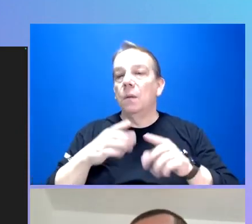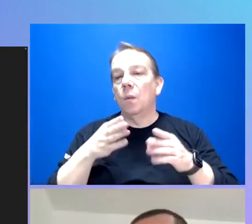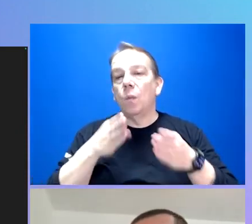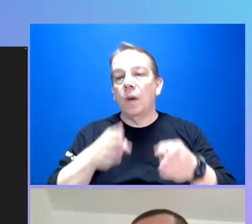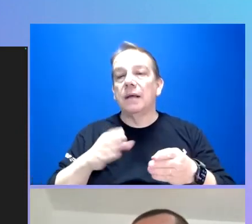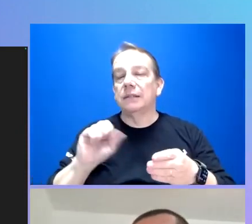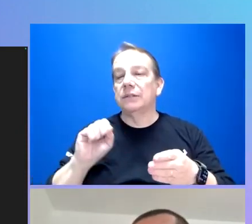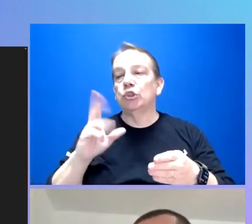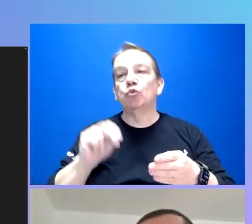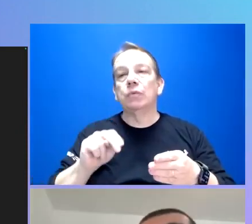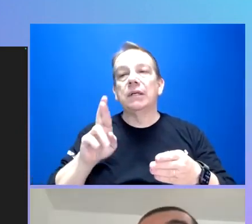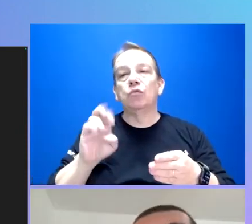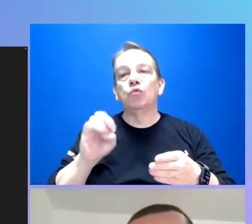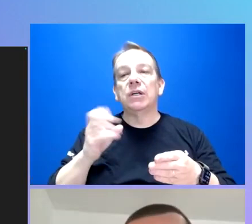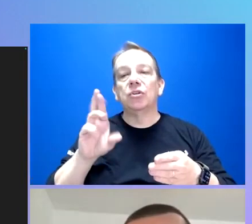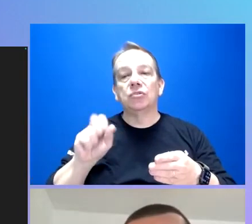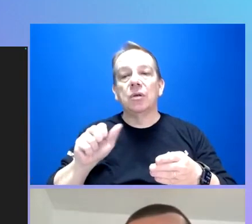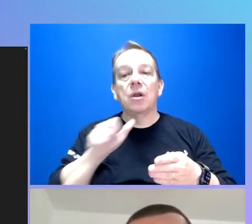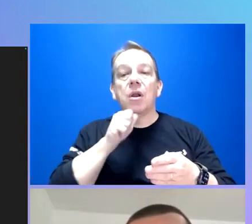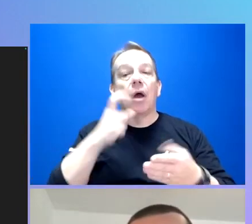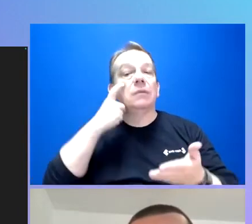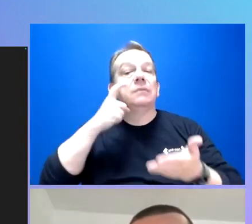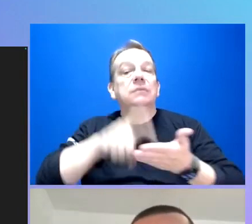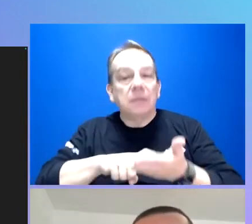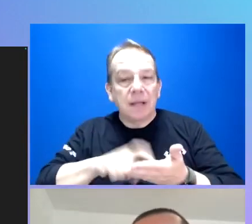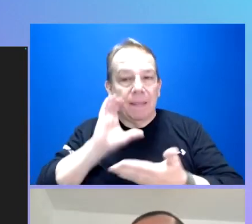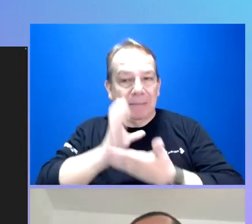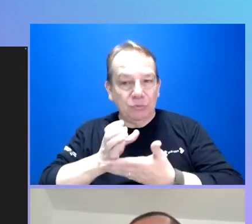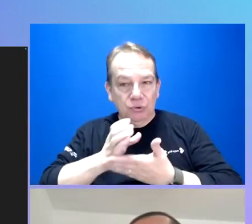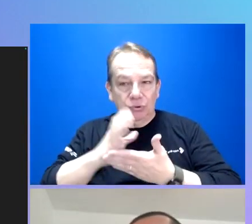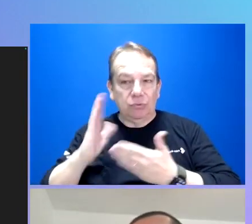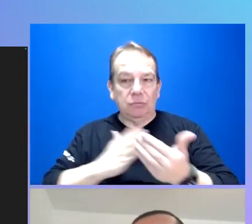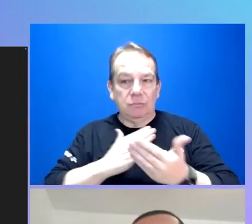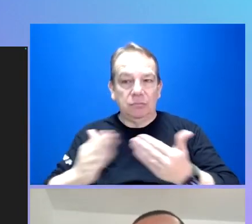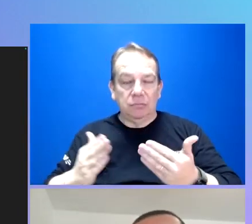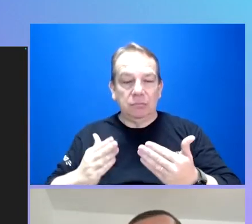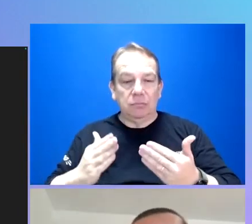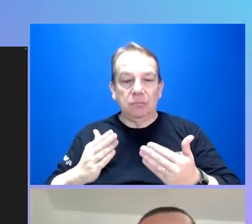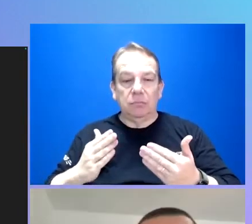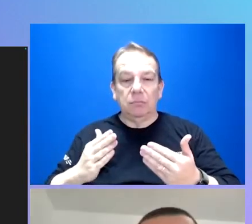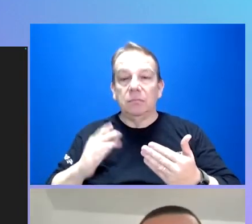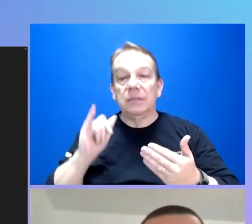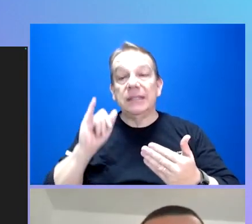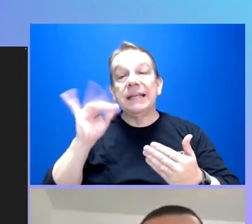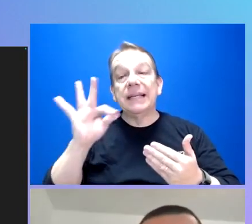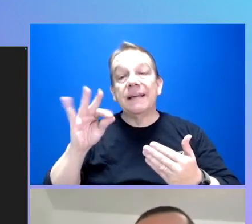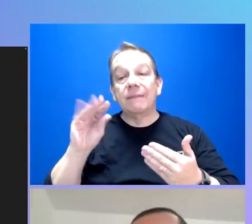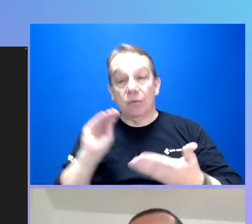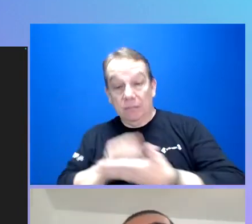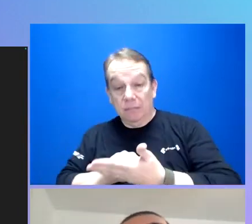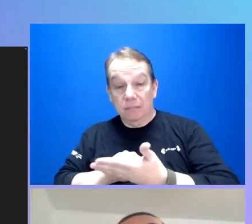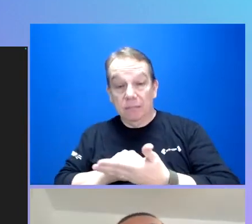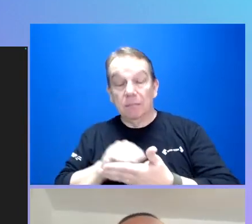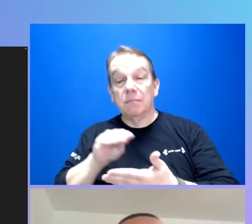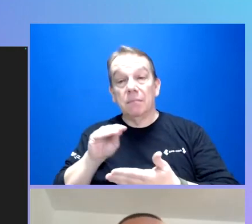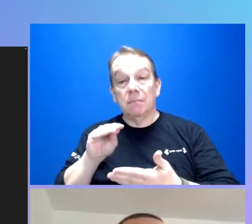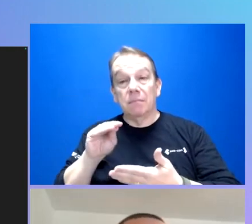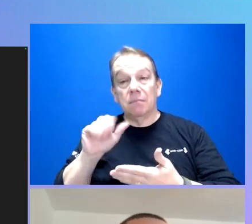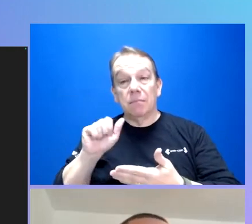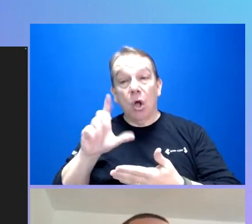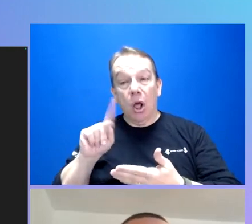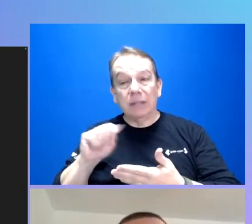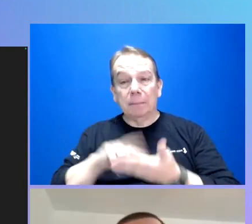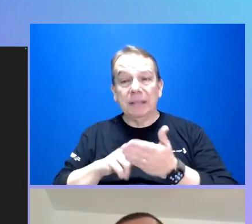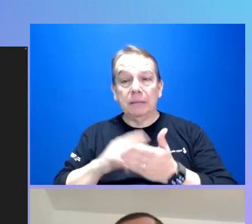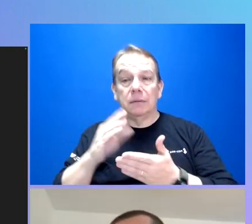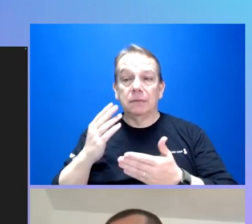screen readers not acknowledge the image at all. If you omit the alt attribute altogether, then sometimes